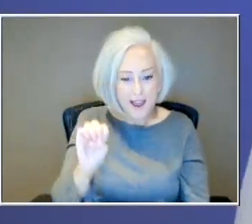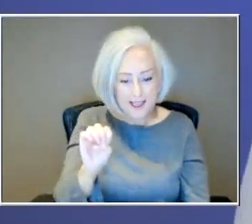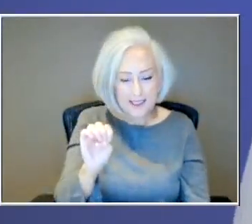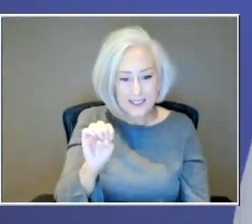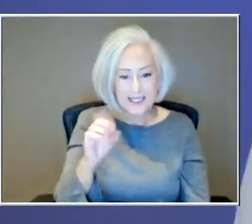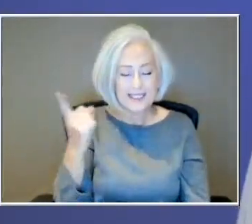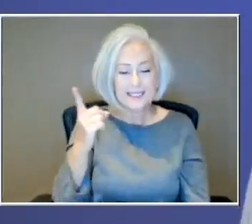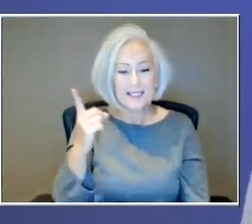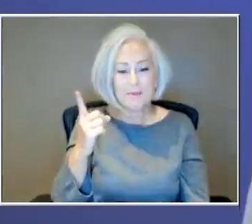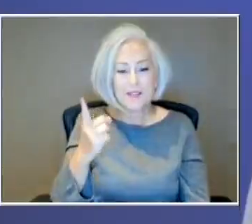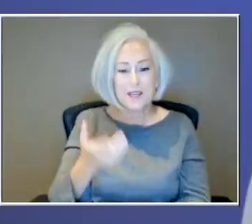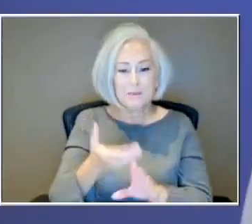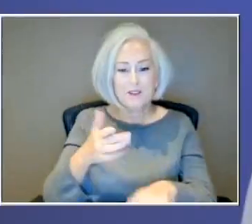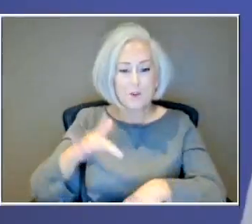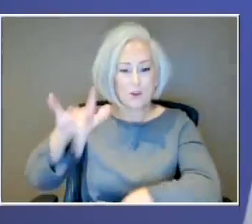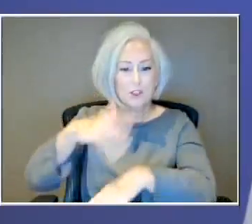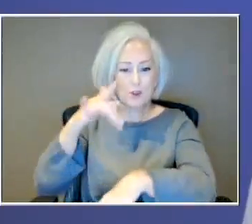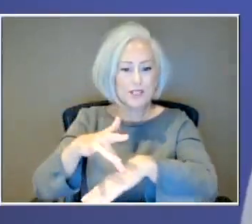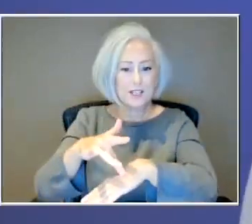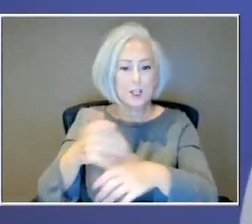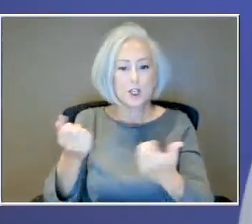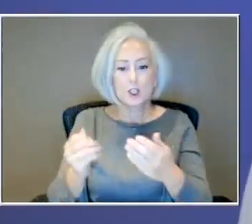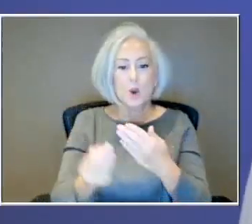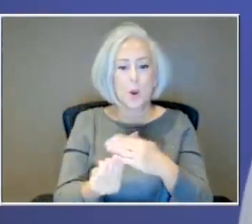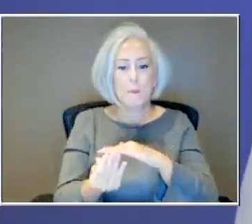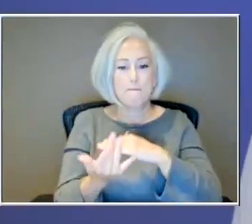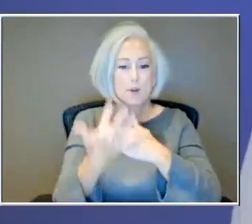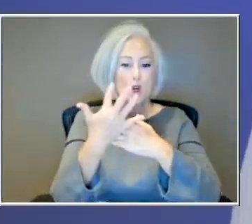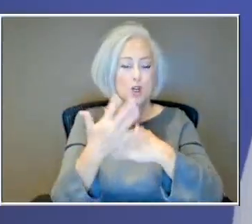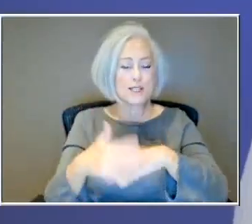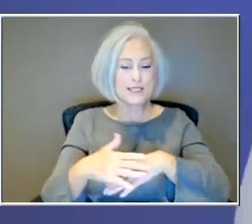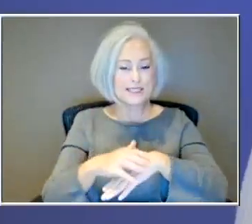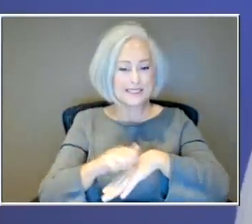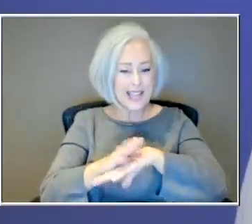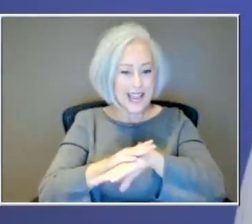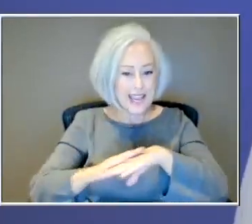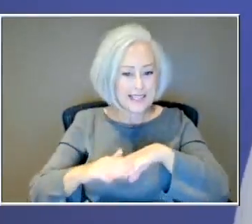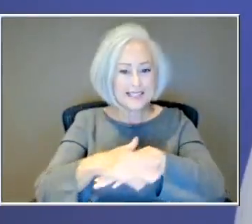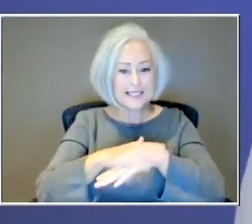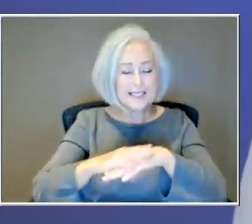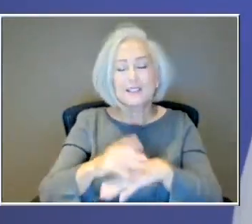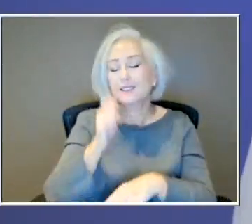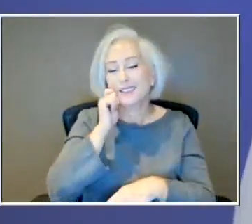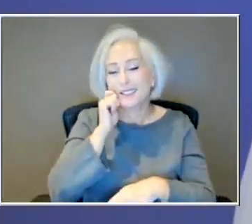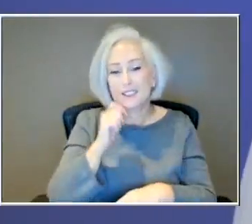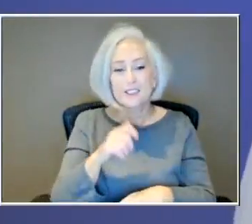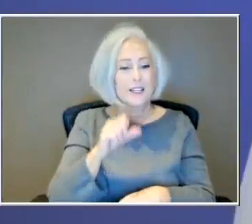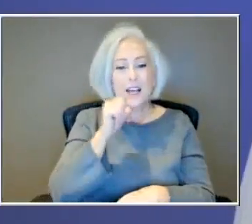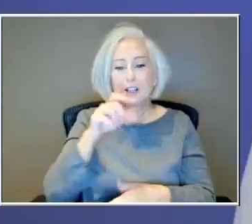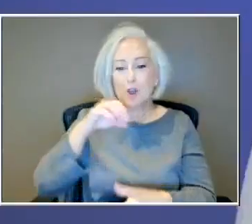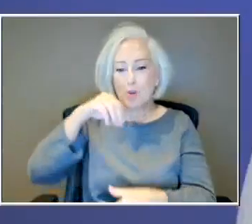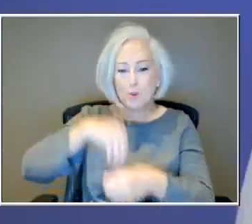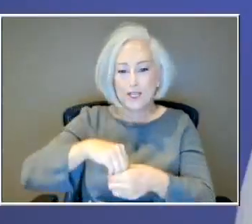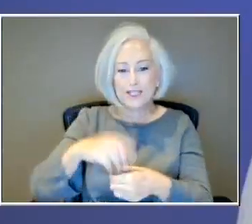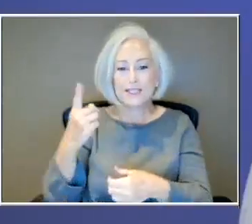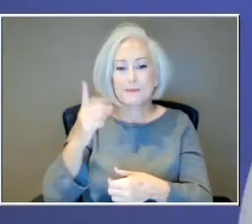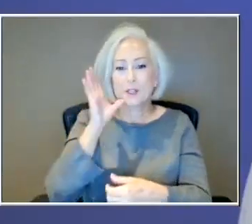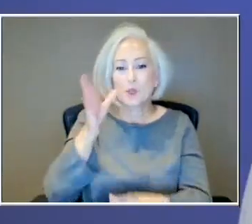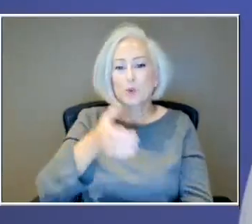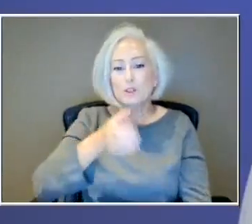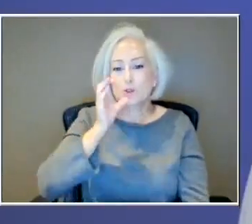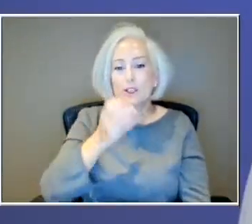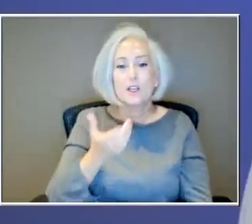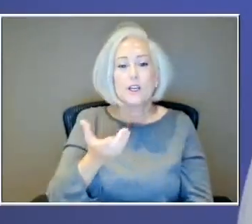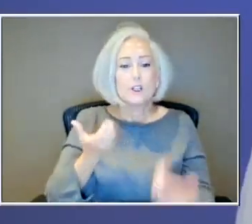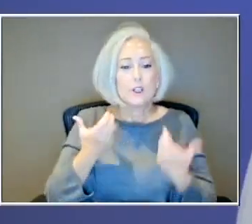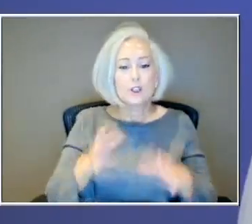Before using it, you don't want to burn your skin, you don't want to burn your hands, and never put the dry ice in something that you're going to drink from, because you never want to accidentally swallow that.